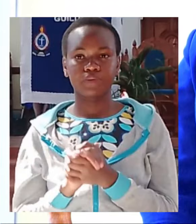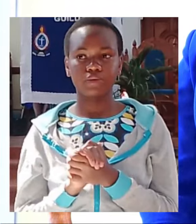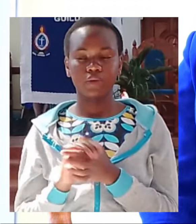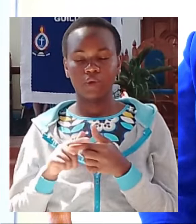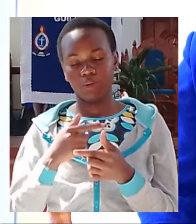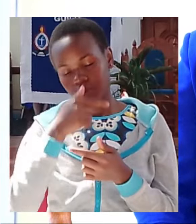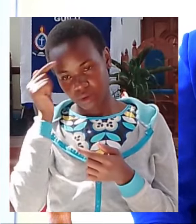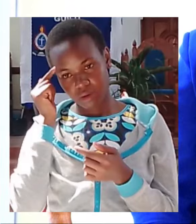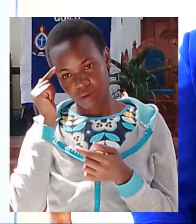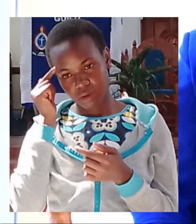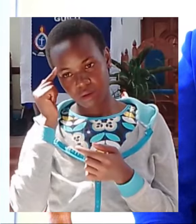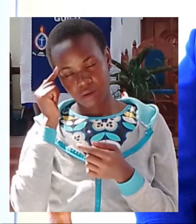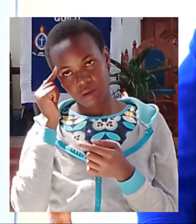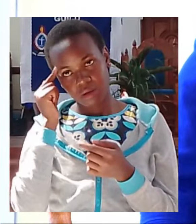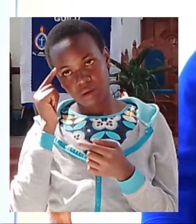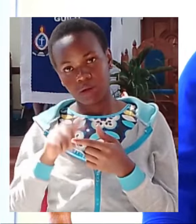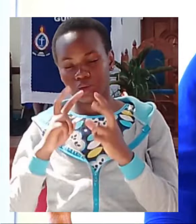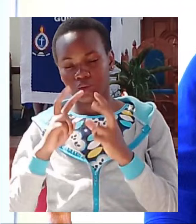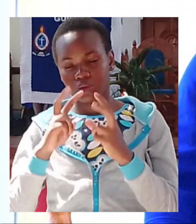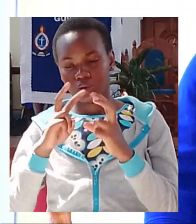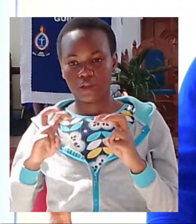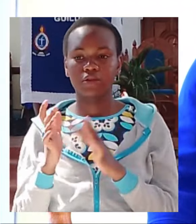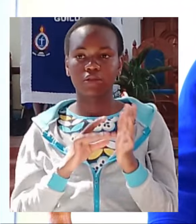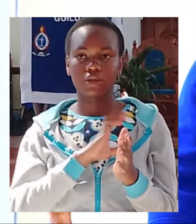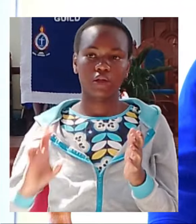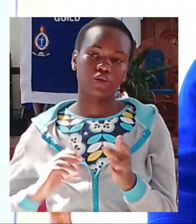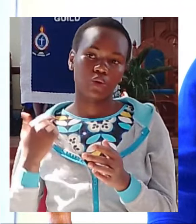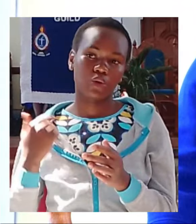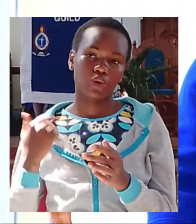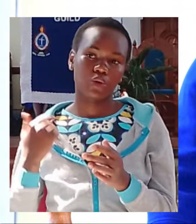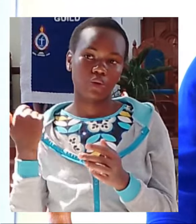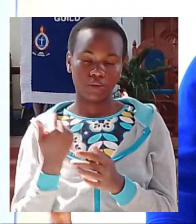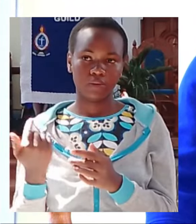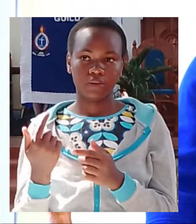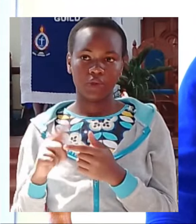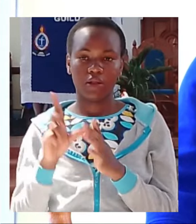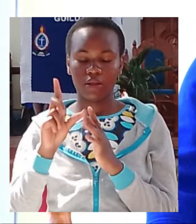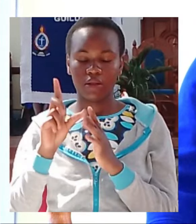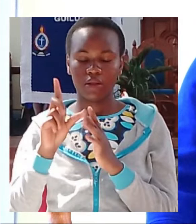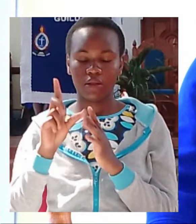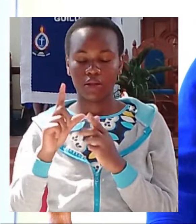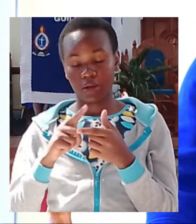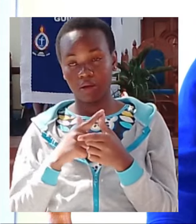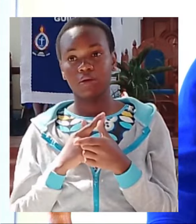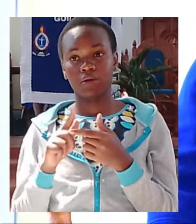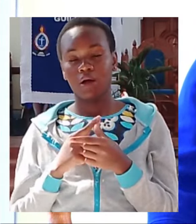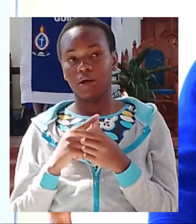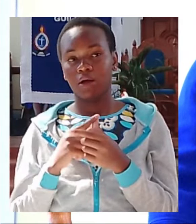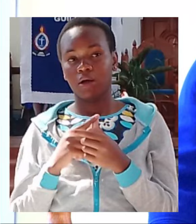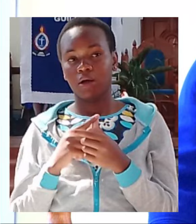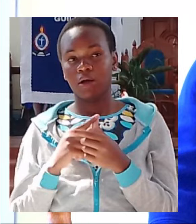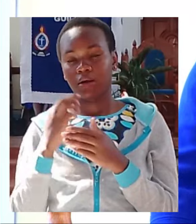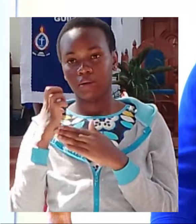Because kama priority yako si kumtafuta Mwenyezi Mungu, then you're headed